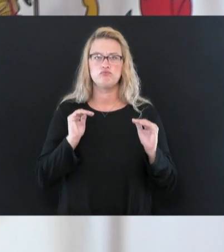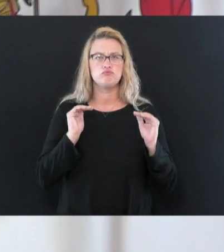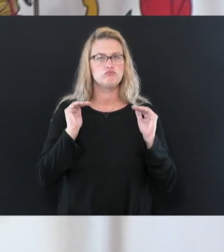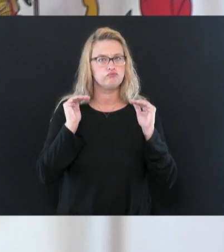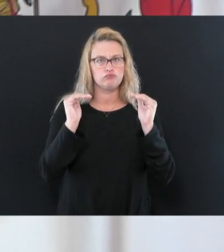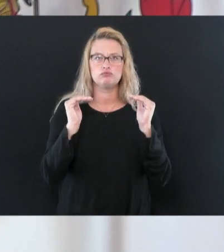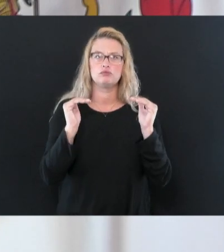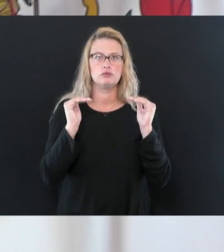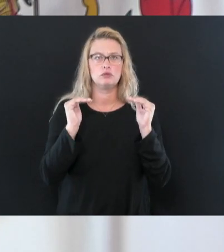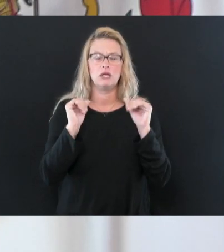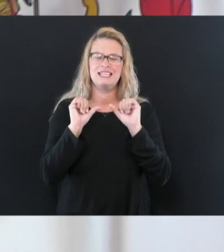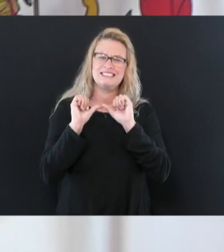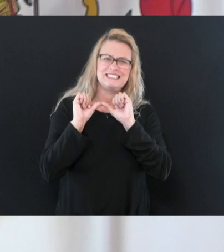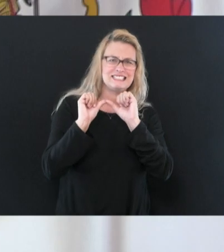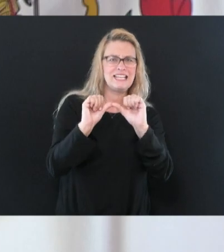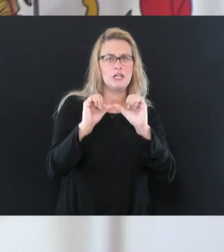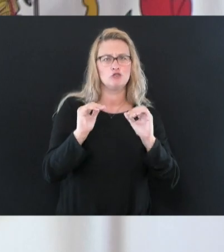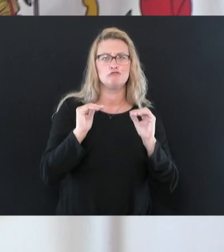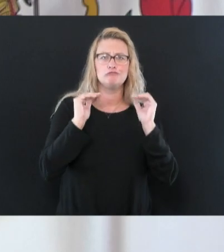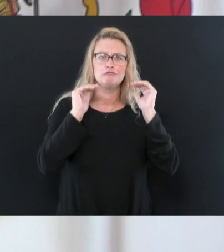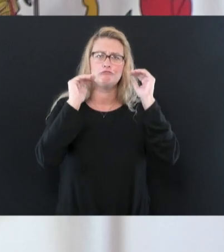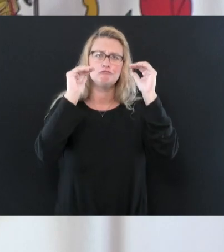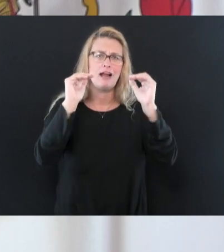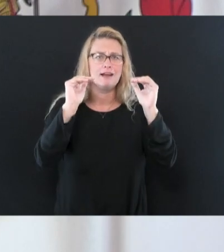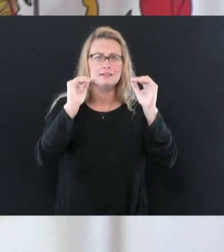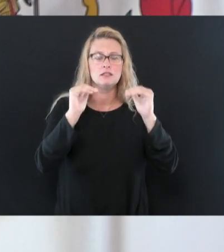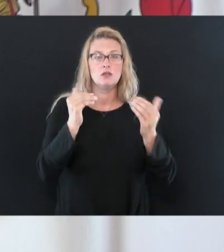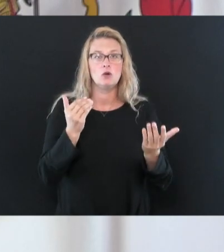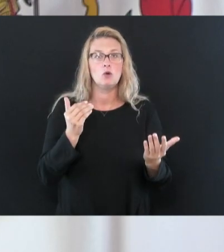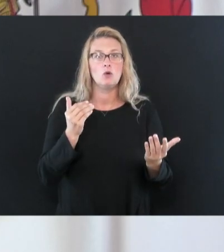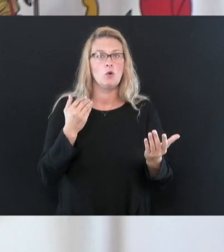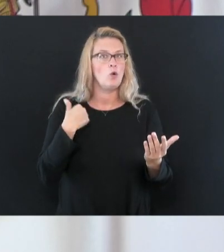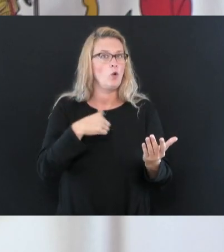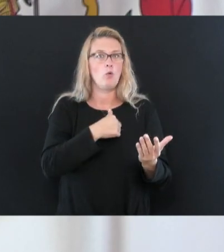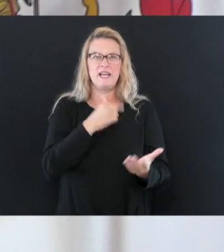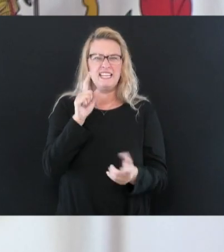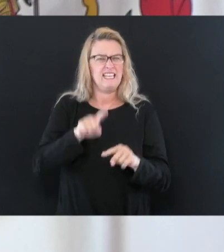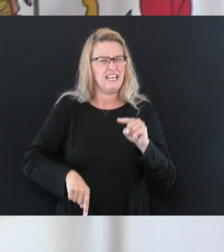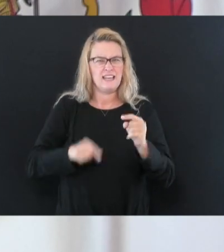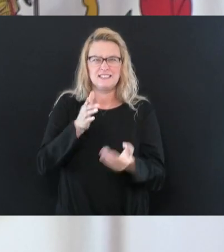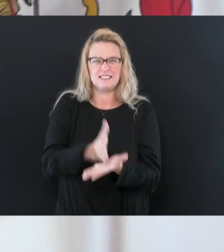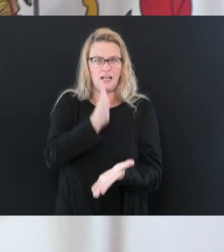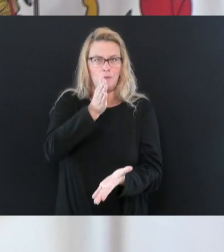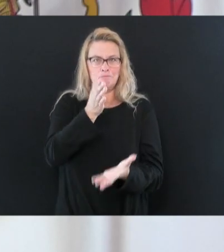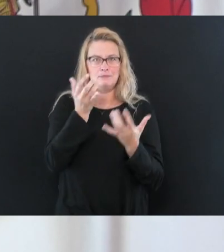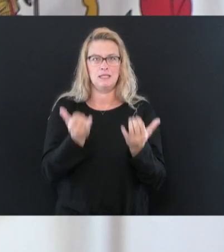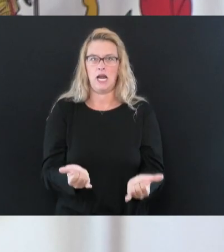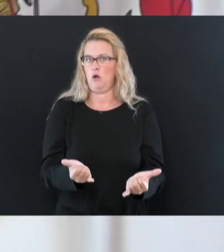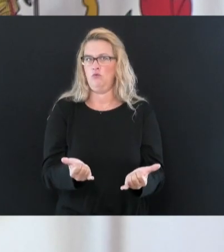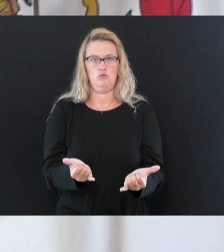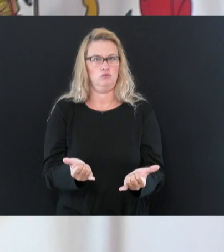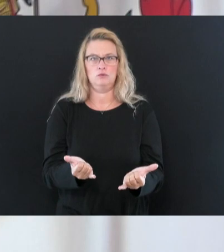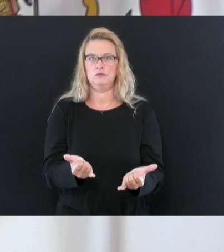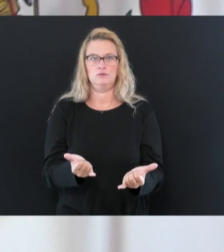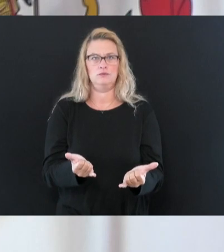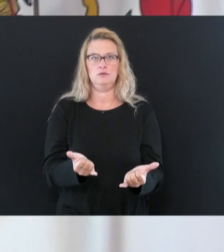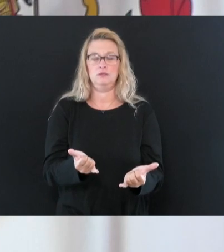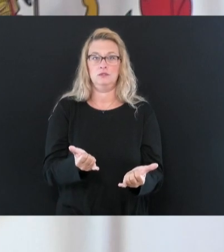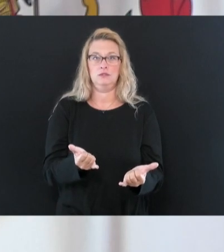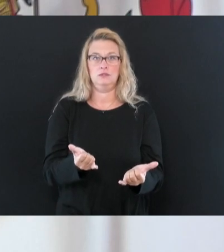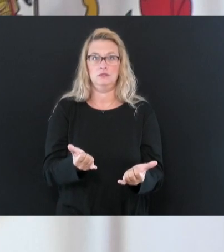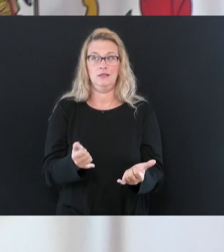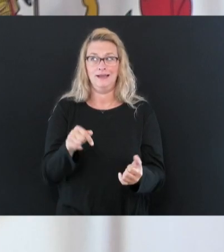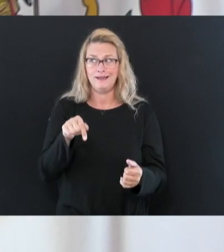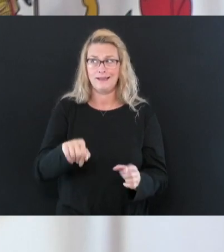it continues to do that. We cannot drop our guard. It's tough